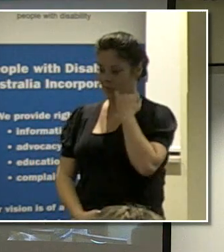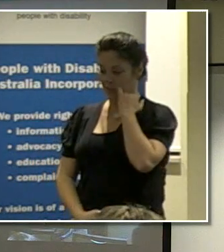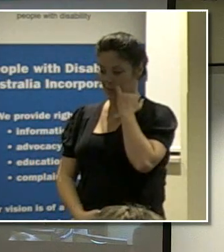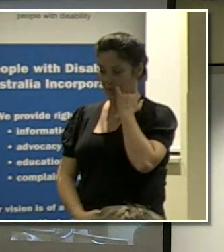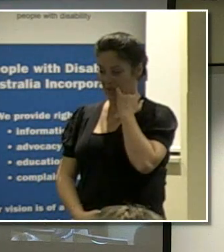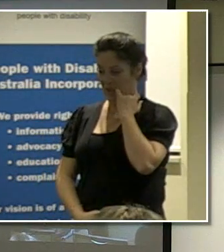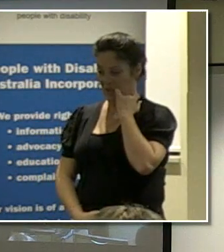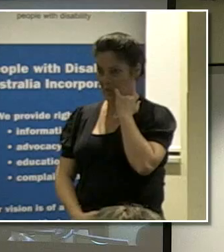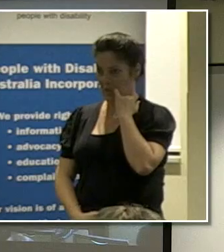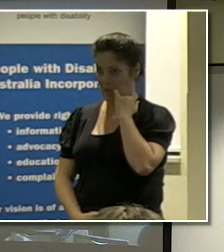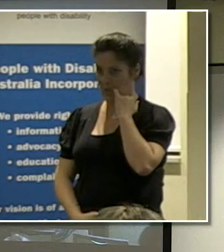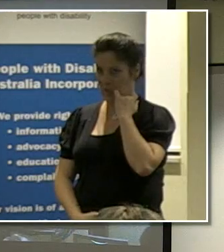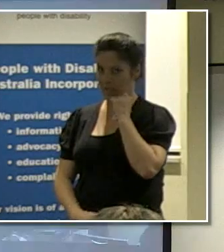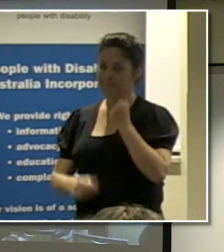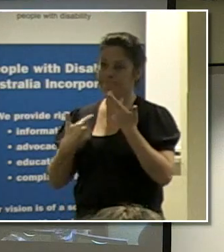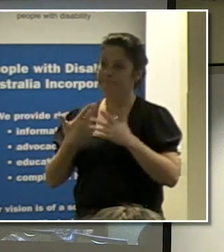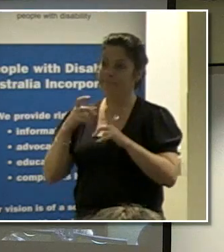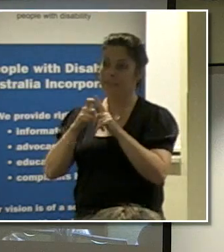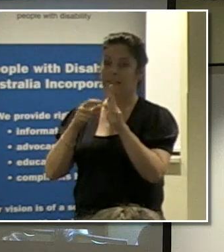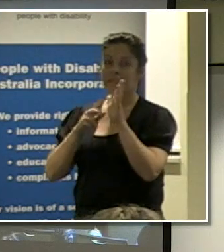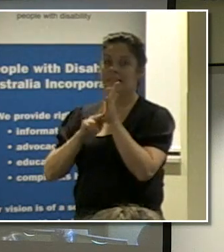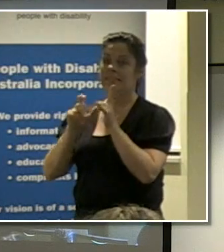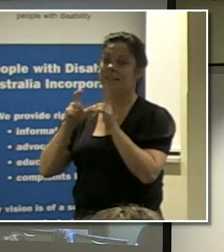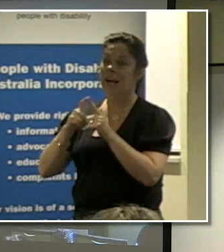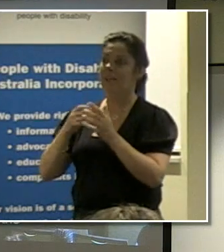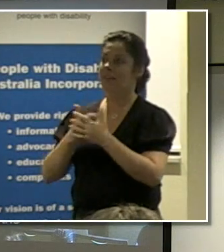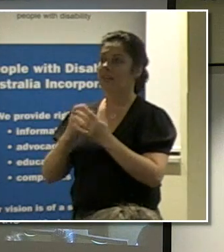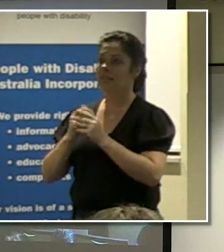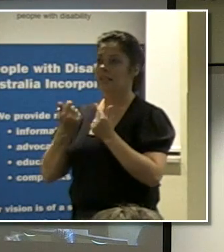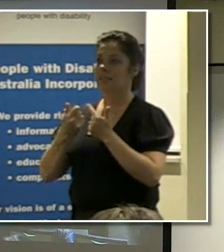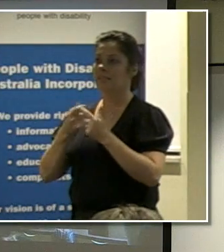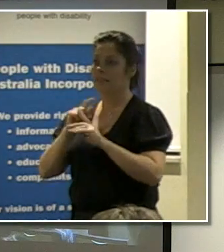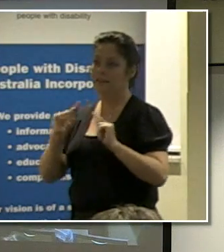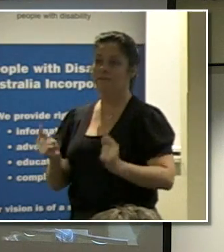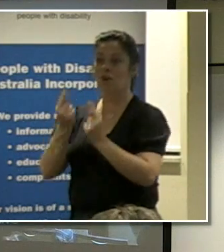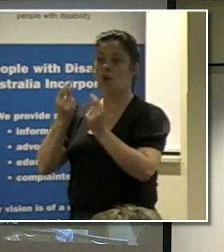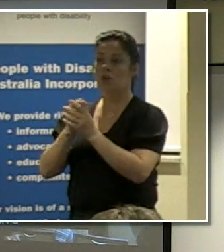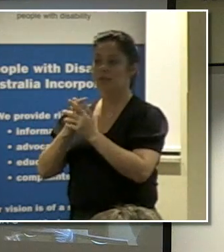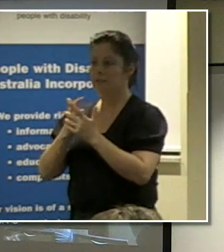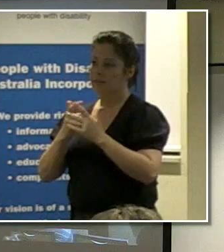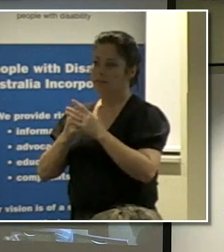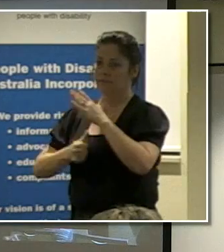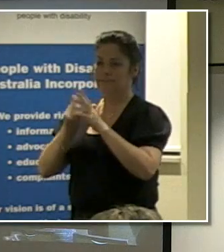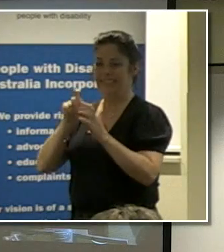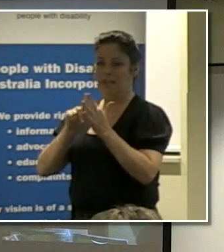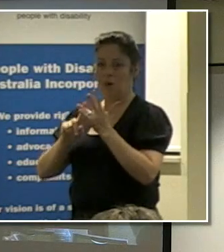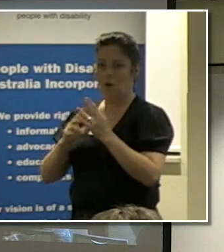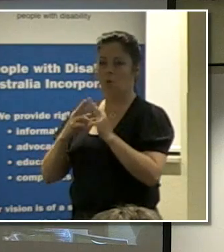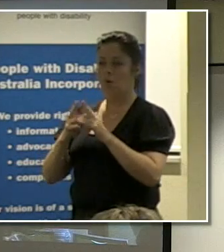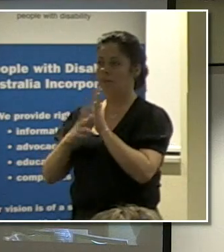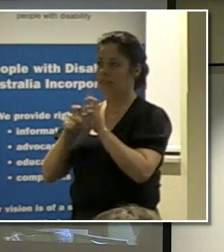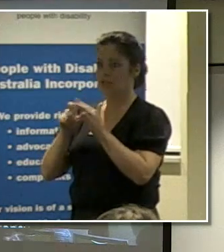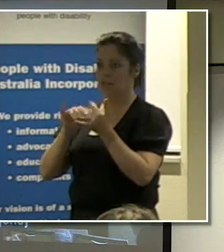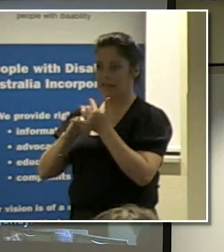To introduce David, David is the inaugural Chief Executive Officer of the National Disability Insurance Agency. He